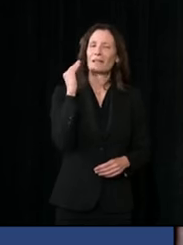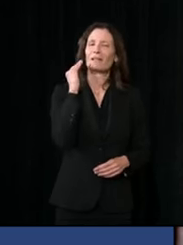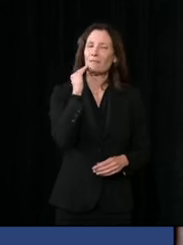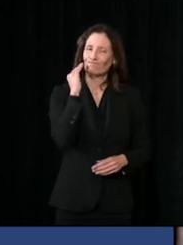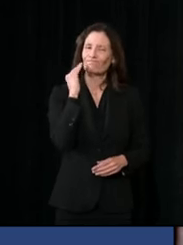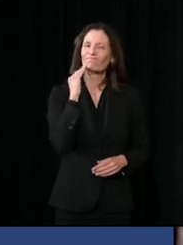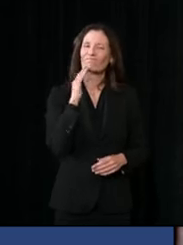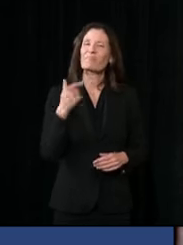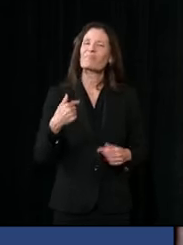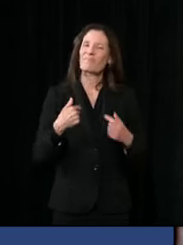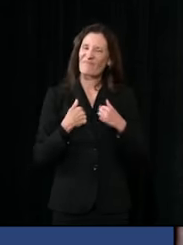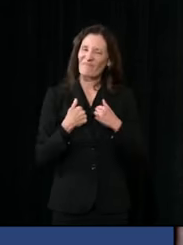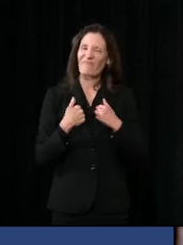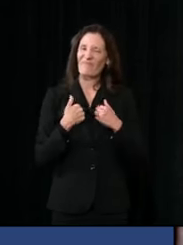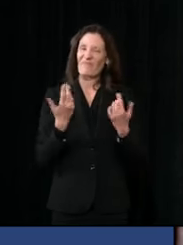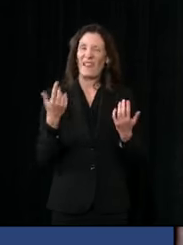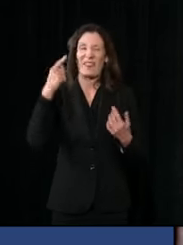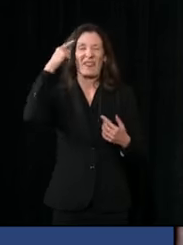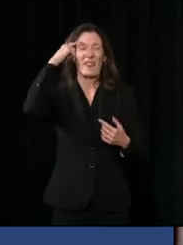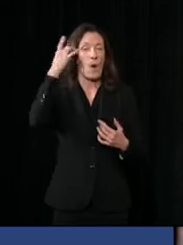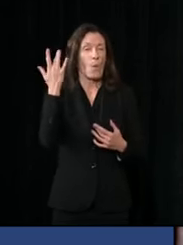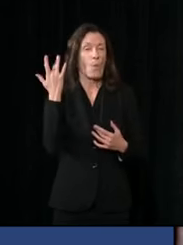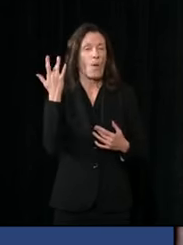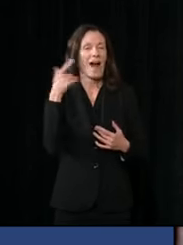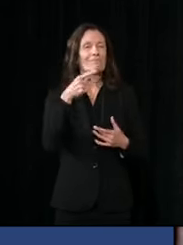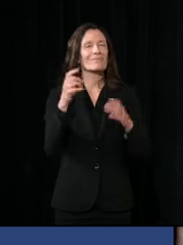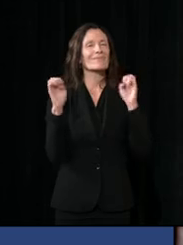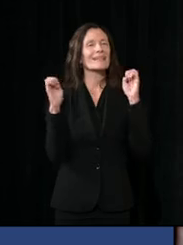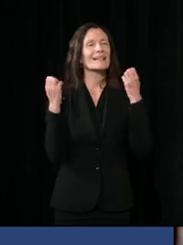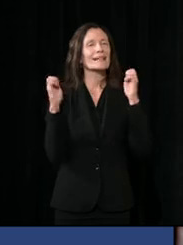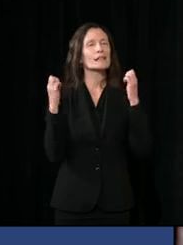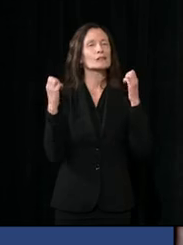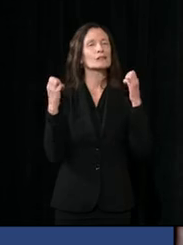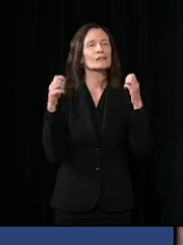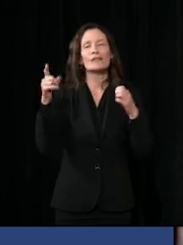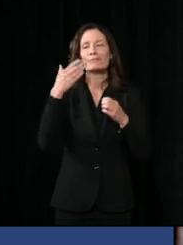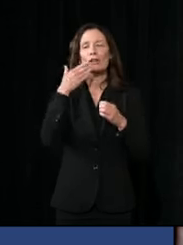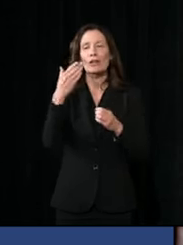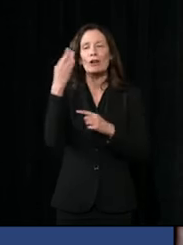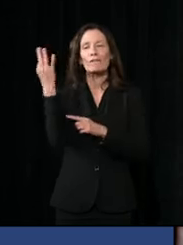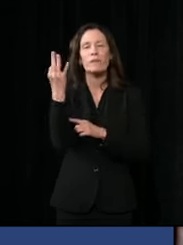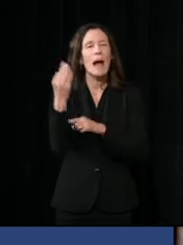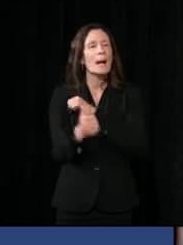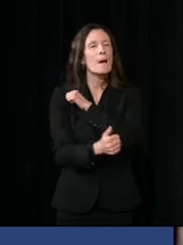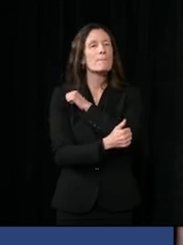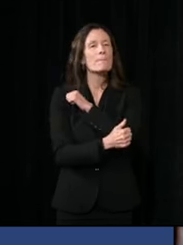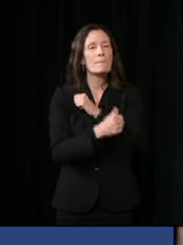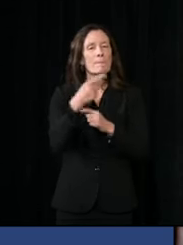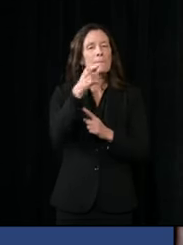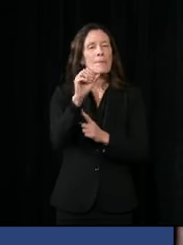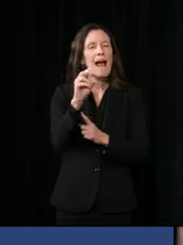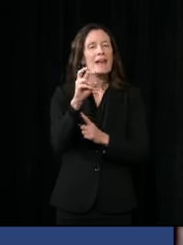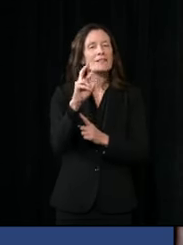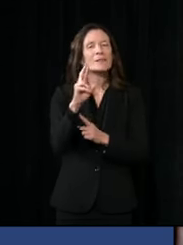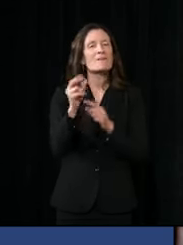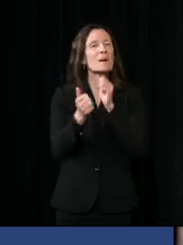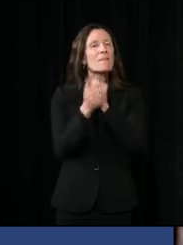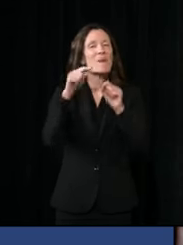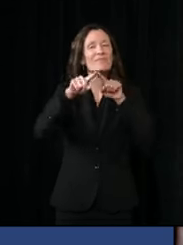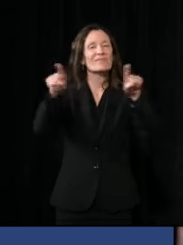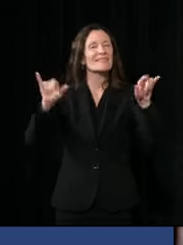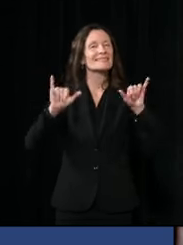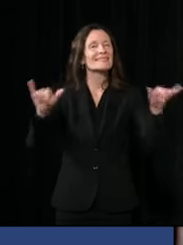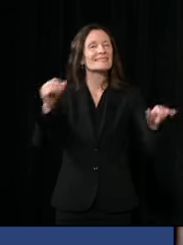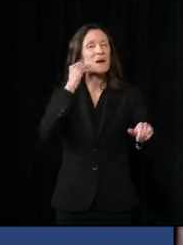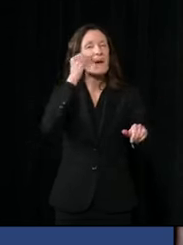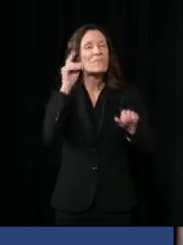of the holidays, had Good Friday, Passover, Easter, and so we suspect that there were fewer tests